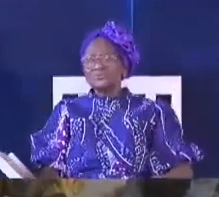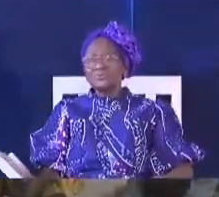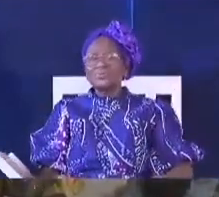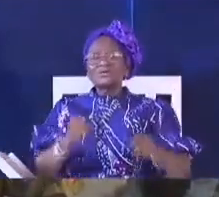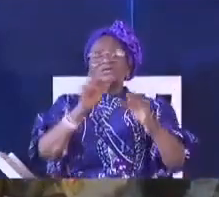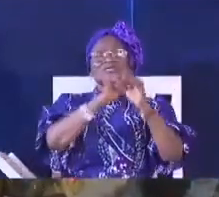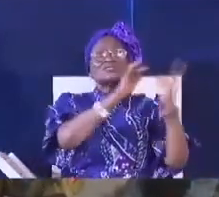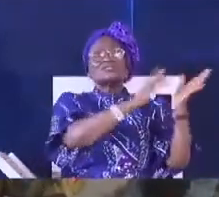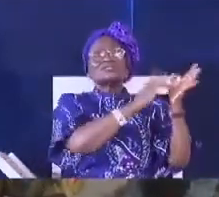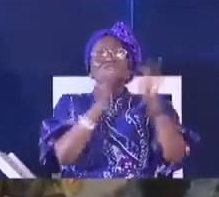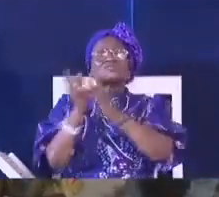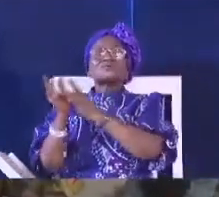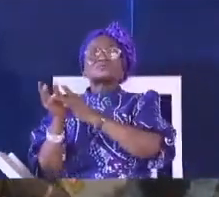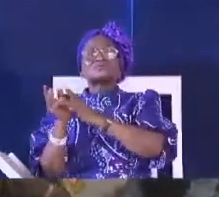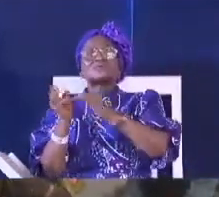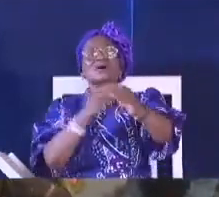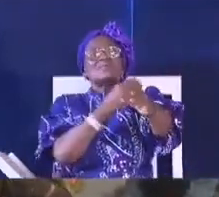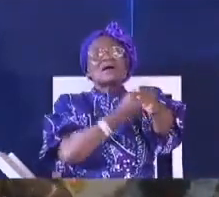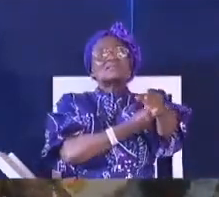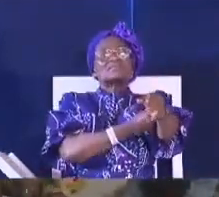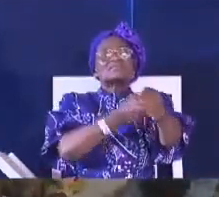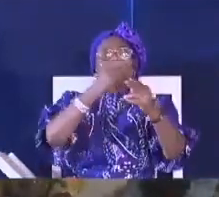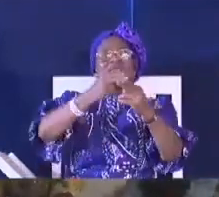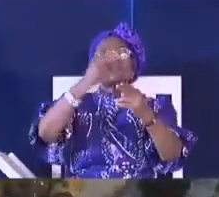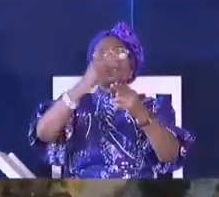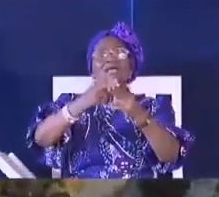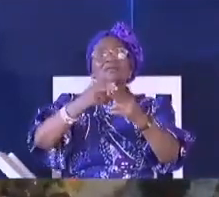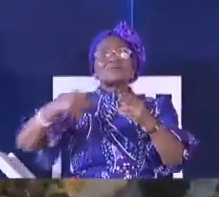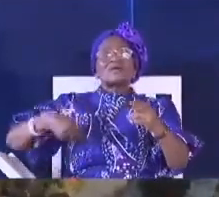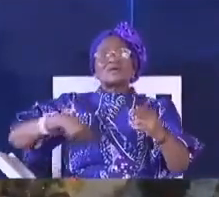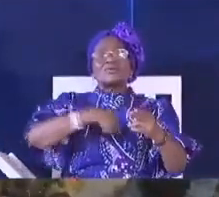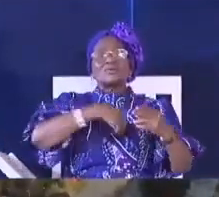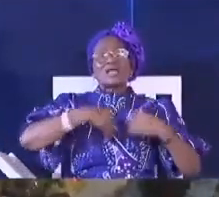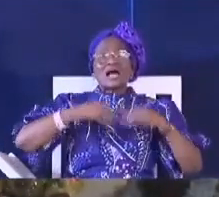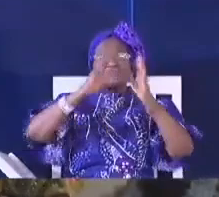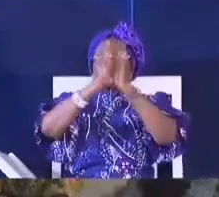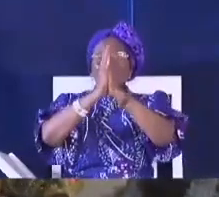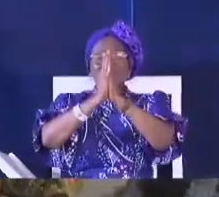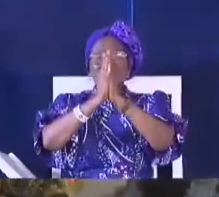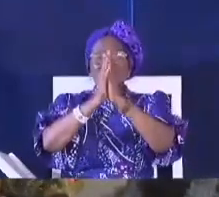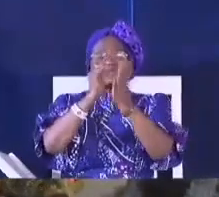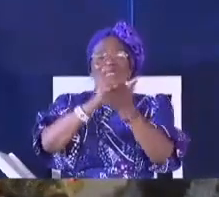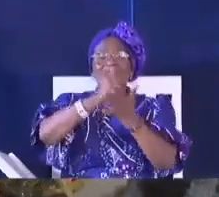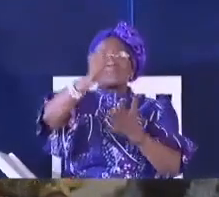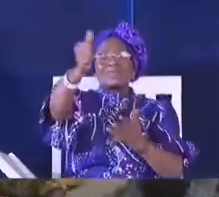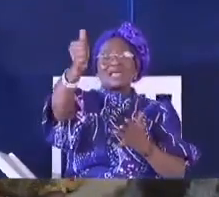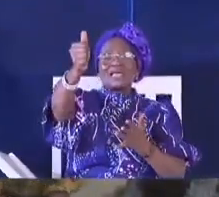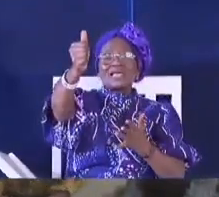In Jesus' mighty name, we have prayed.